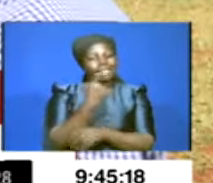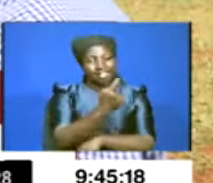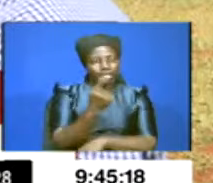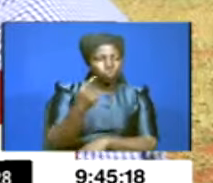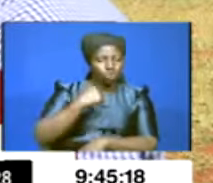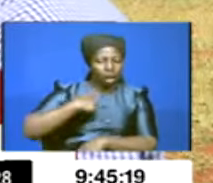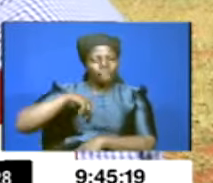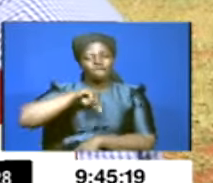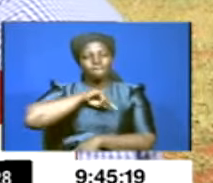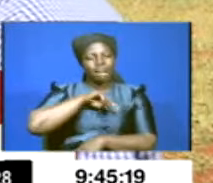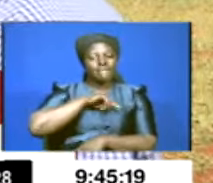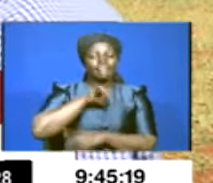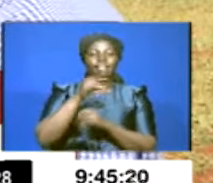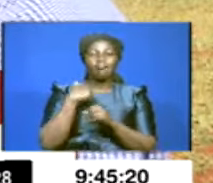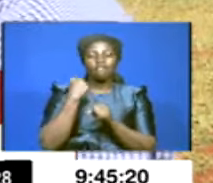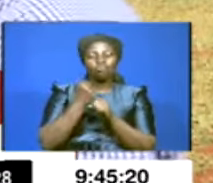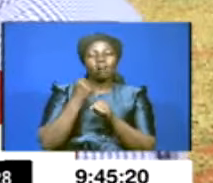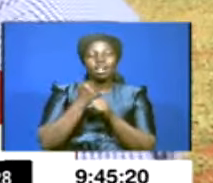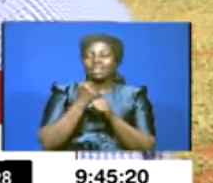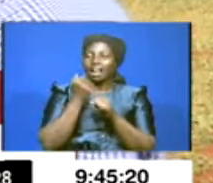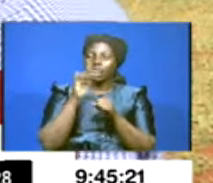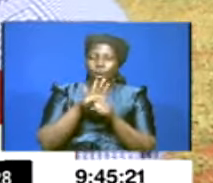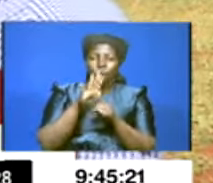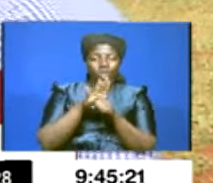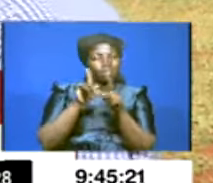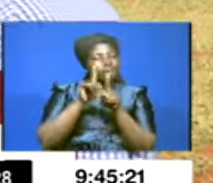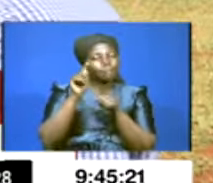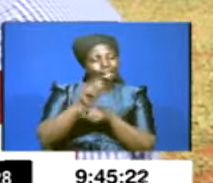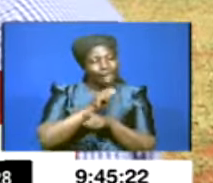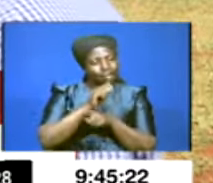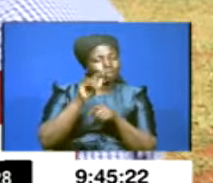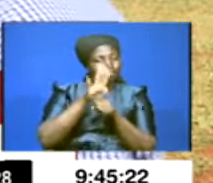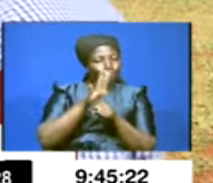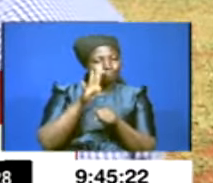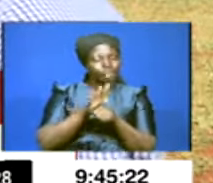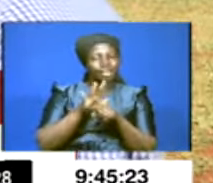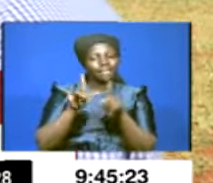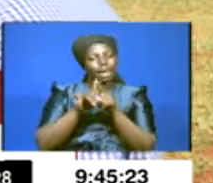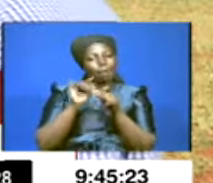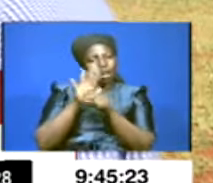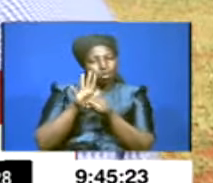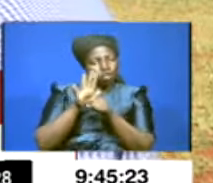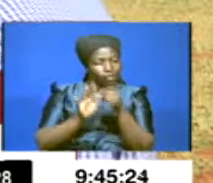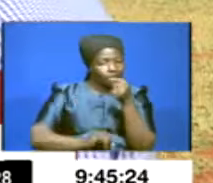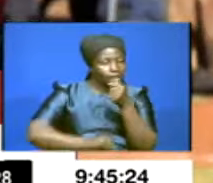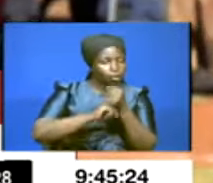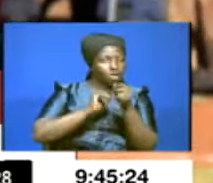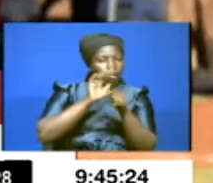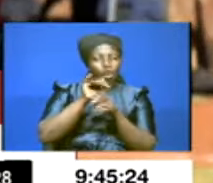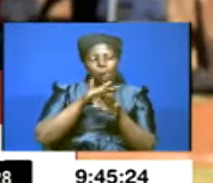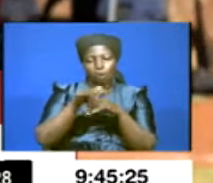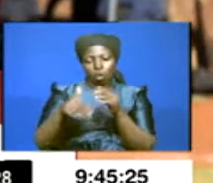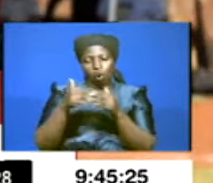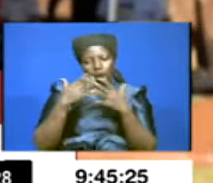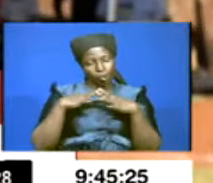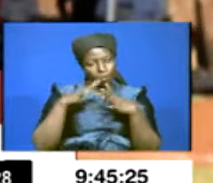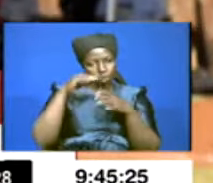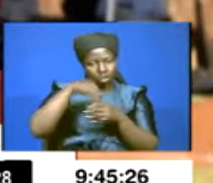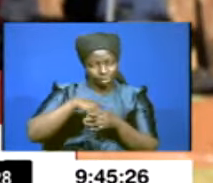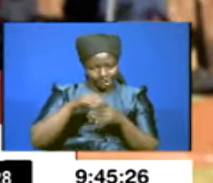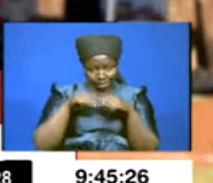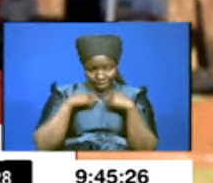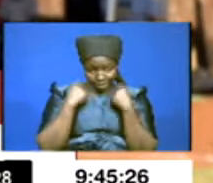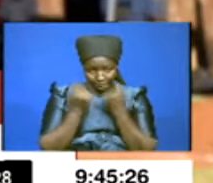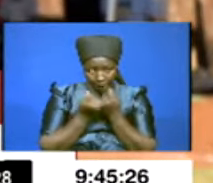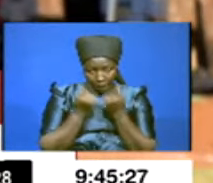And a lot of training, of course, together, and a lot of support from everybody around the team. The level we are in